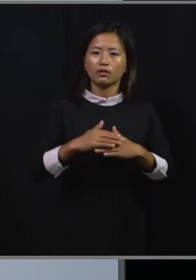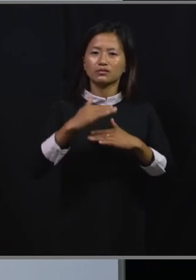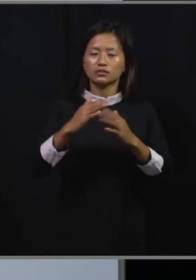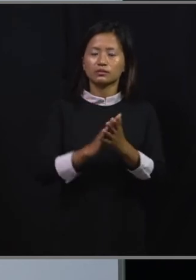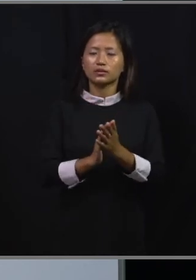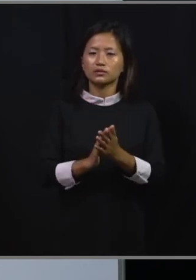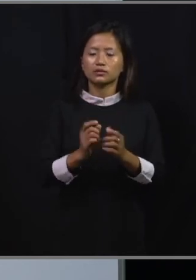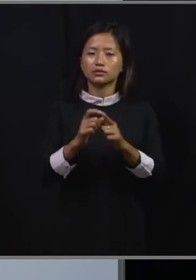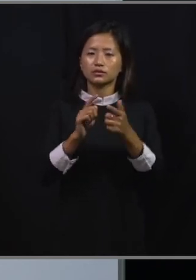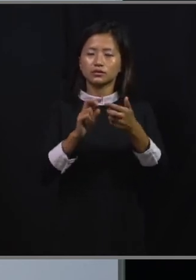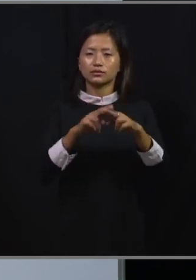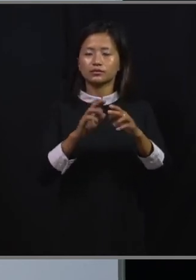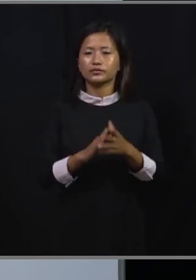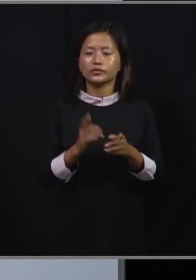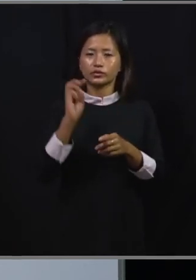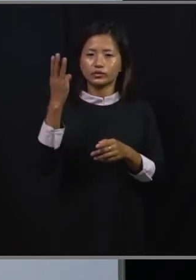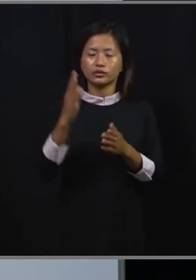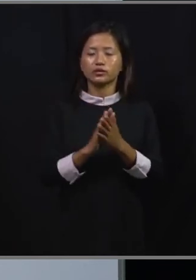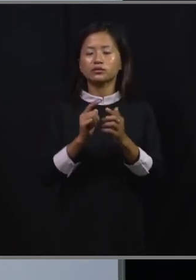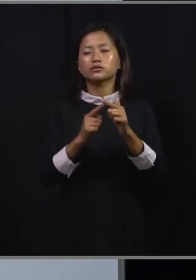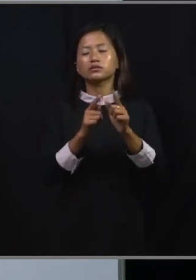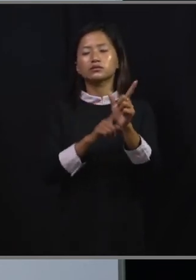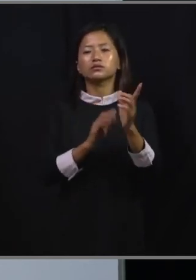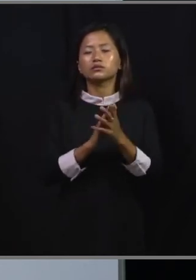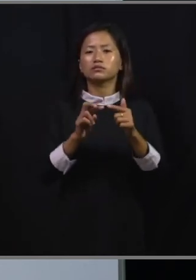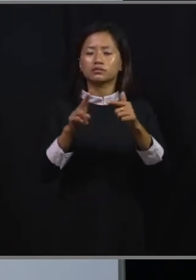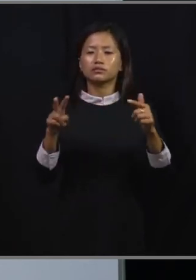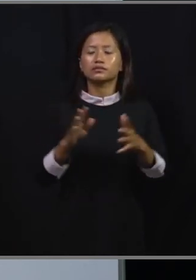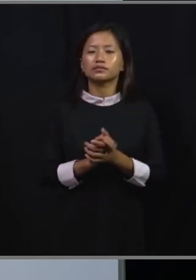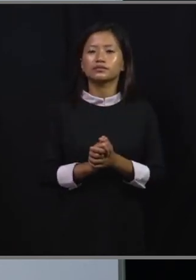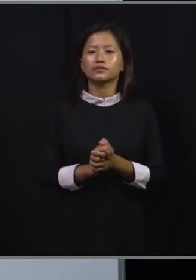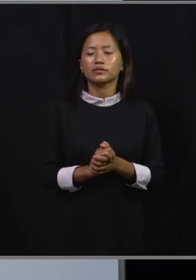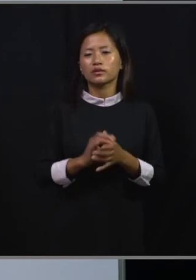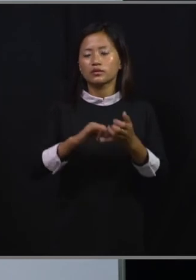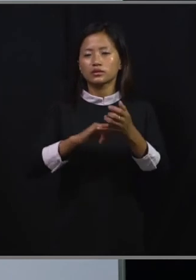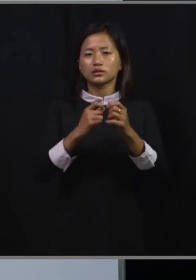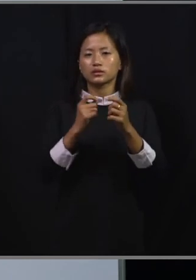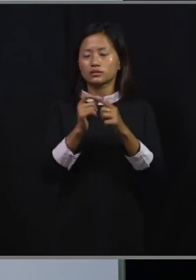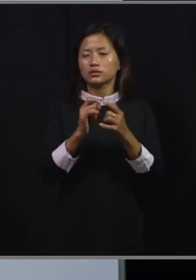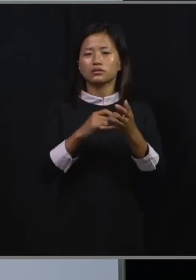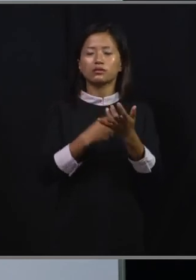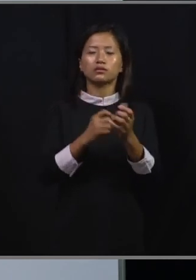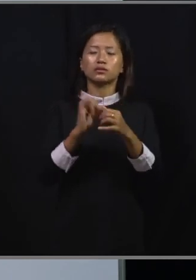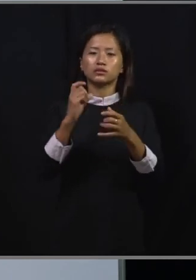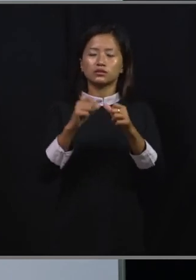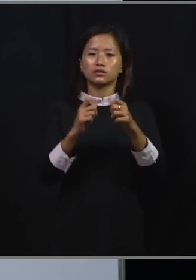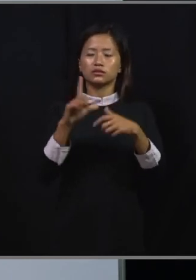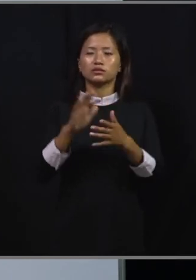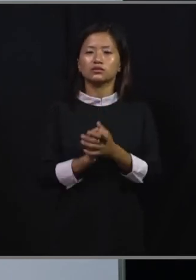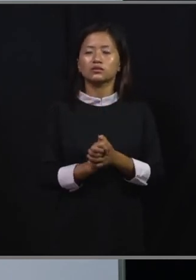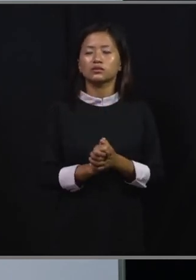the source, there are three types of wavefront. Okay, first it is called spherical wavefront. It is called what?